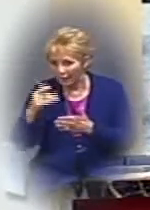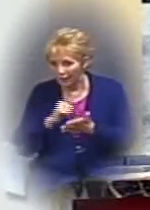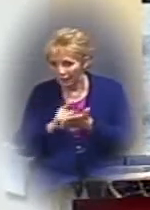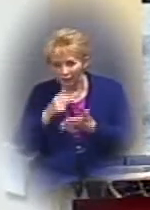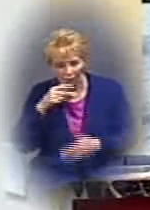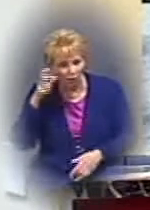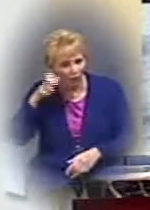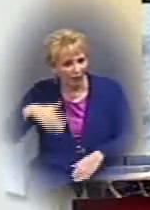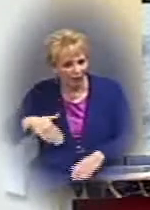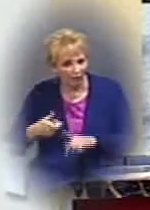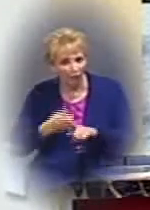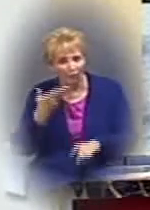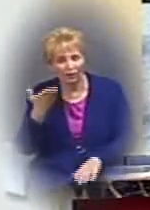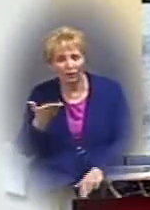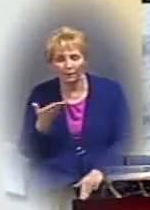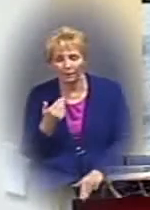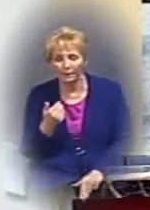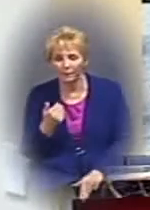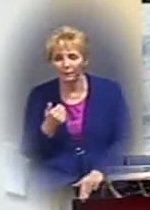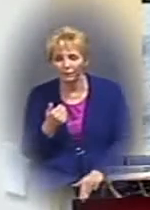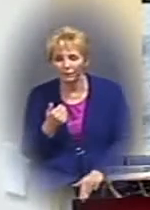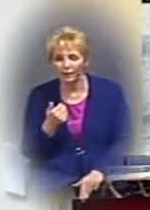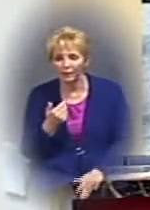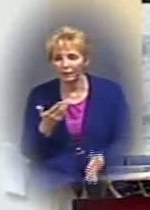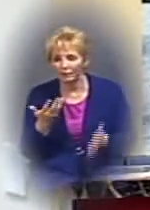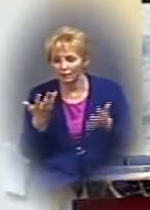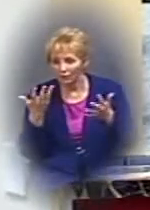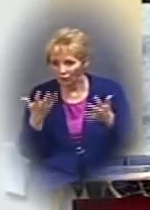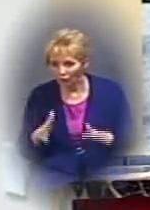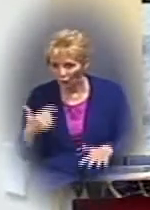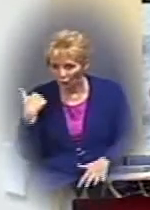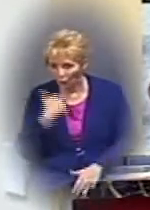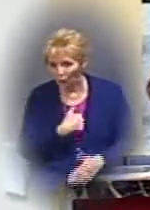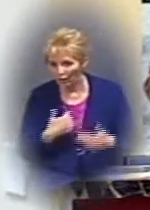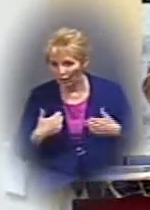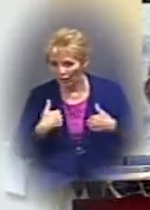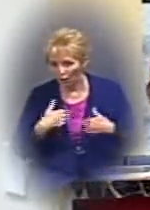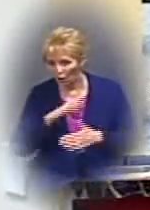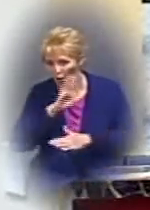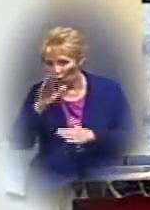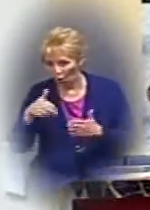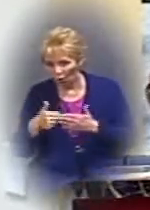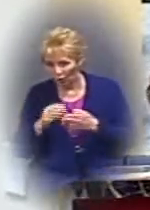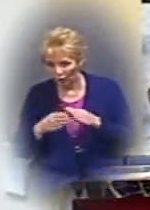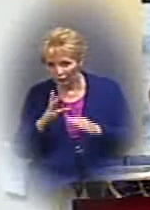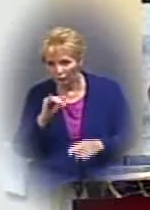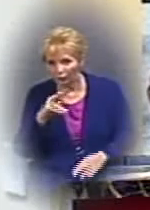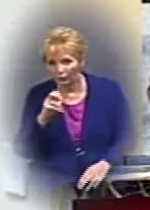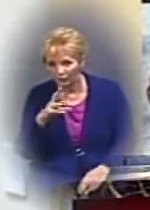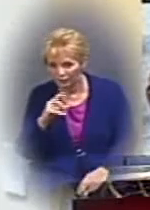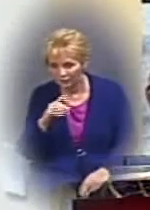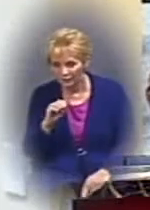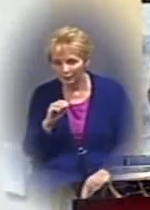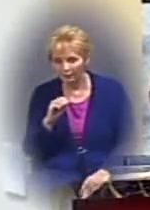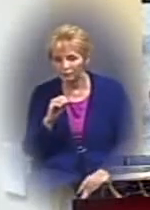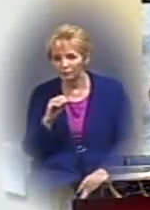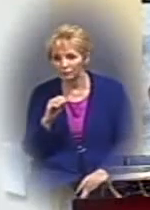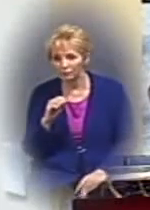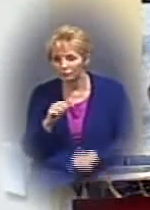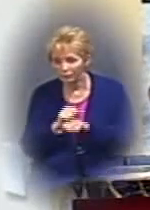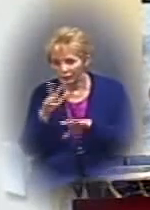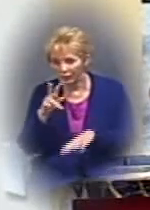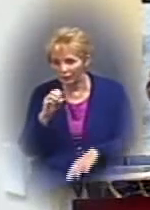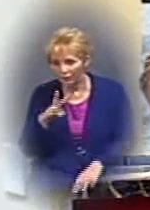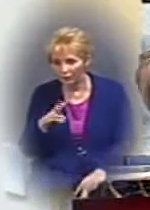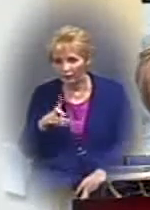heard back from them, but we have all of the communities, we have Riverside, Mountain View